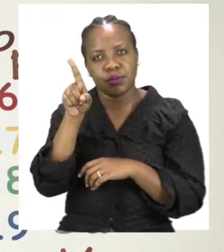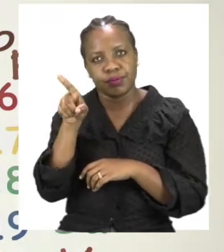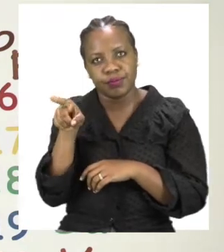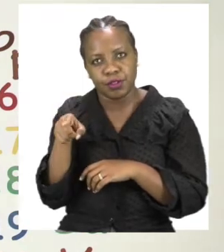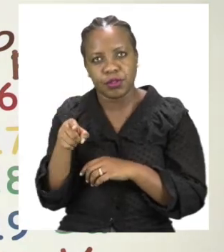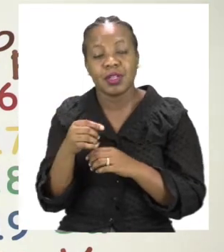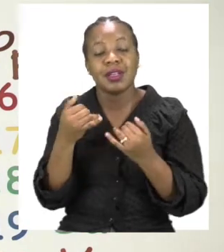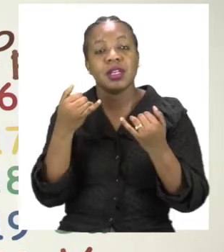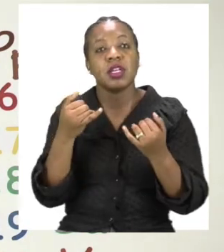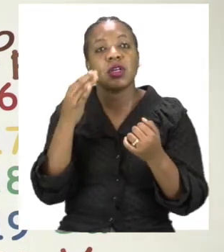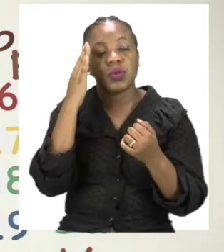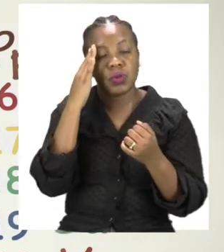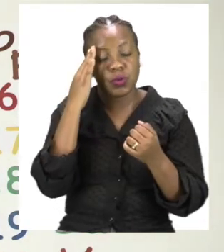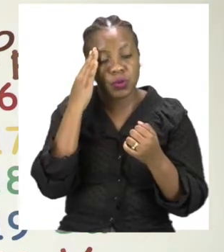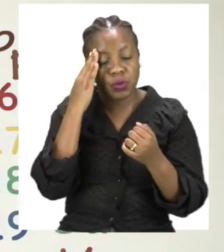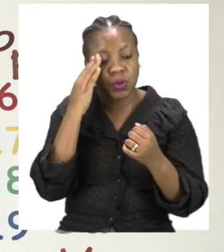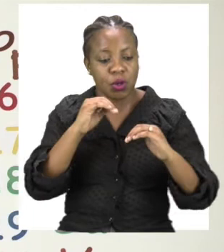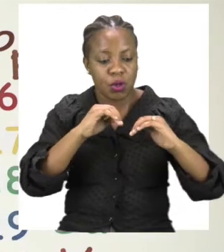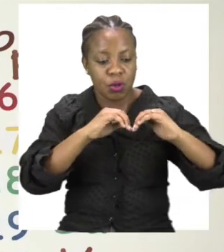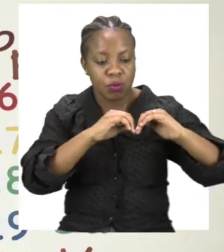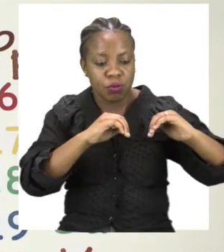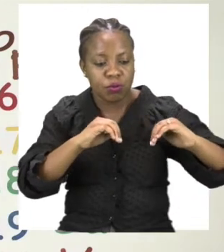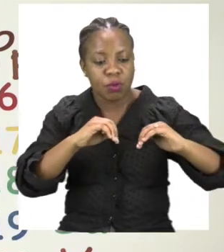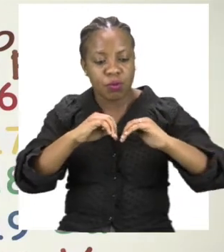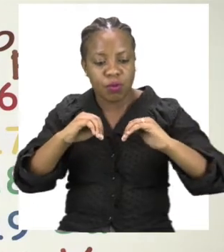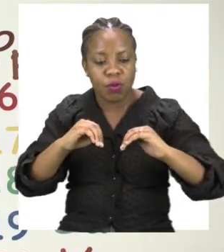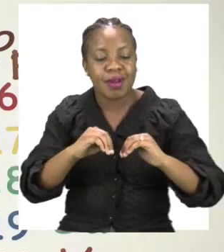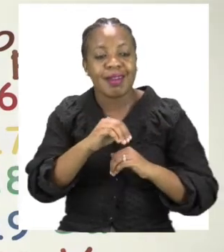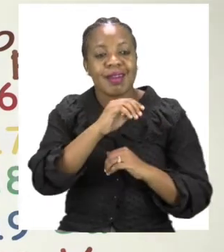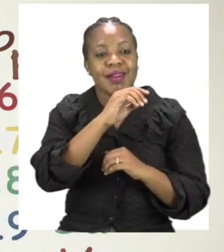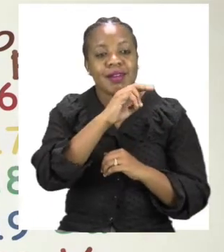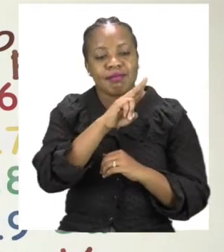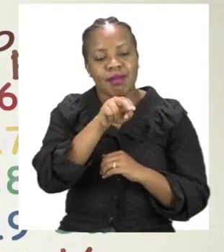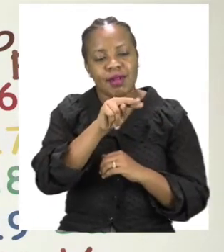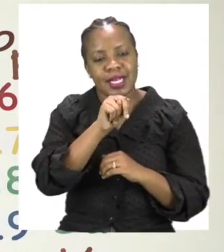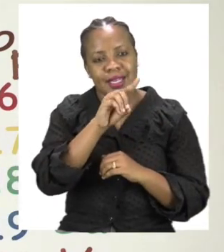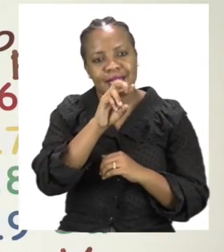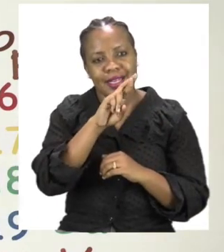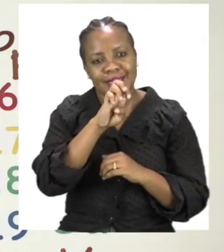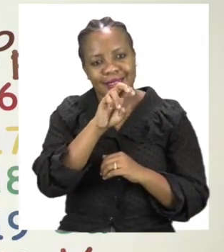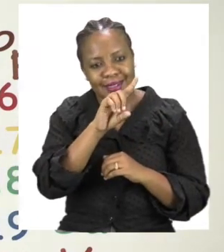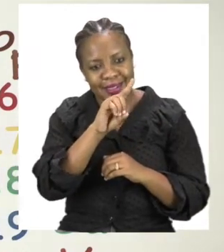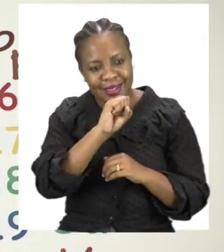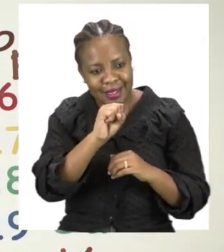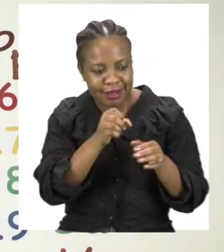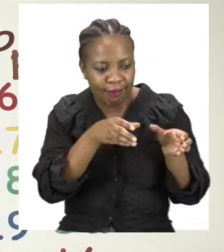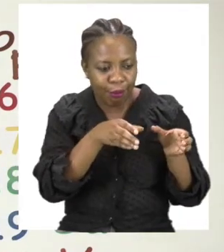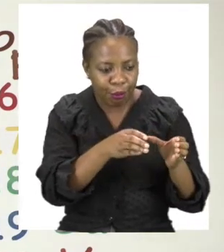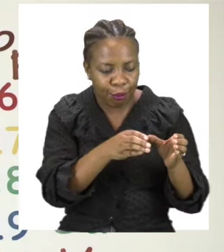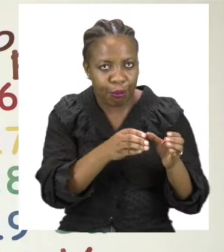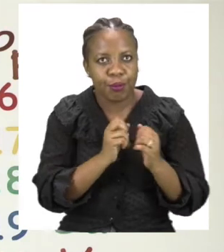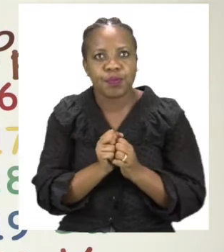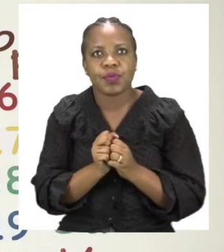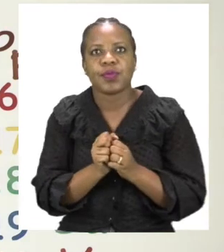Now we have broken our sum apart. Remember, this one is